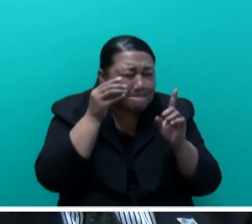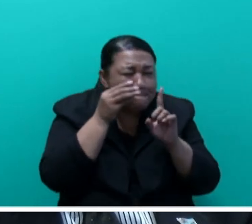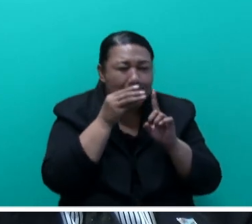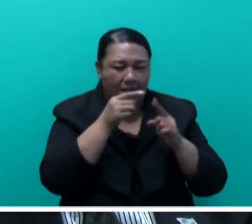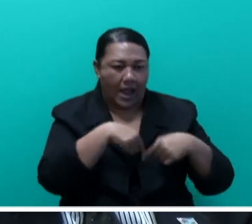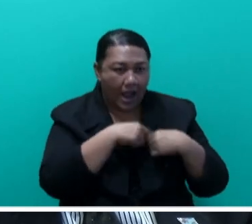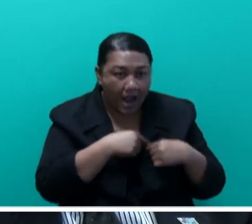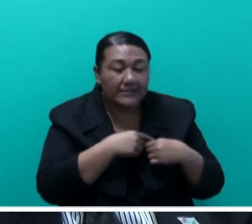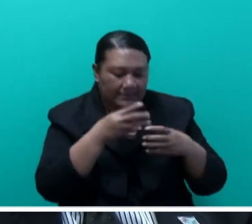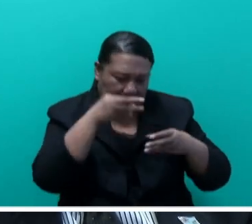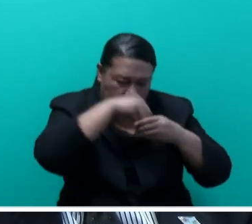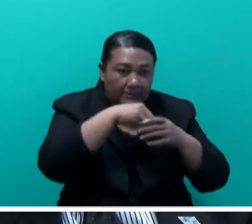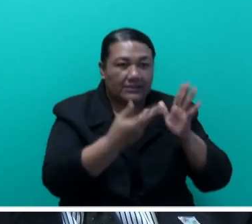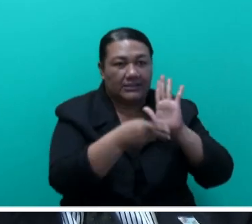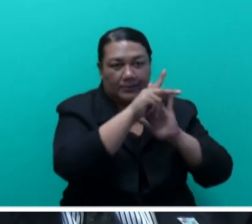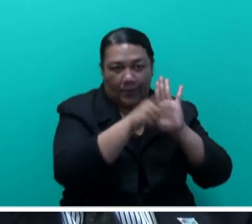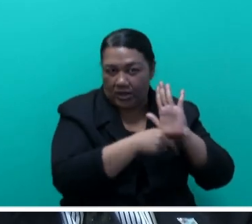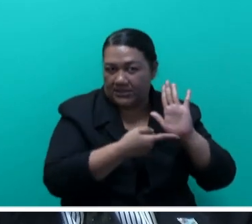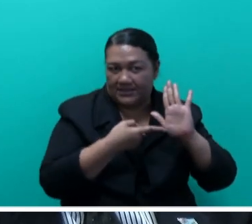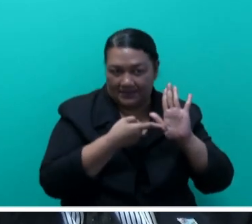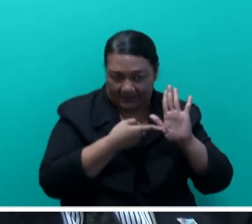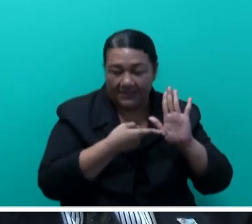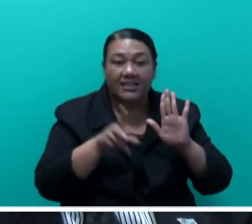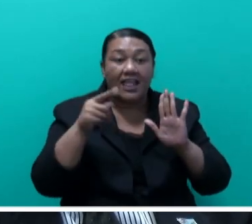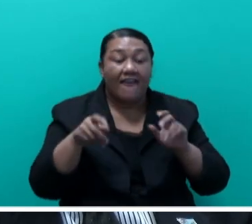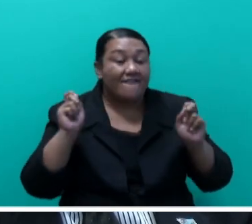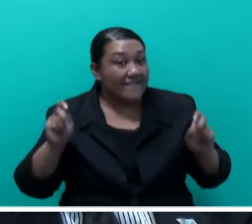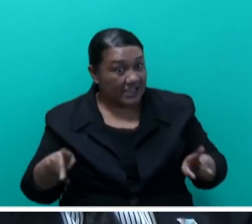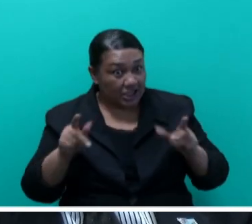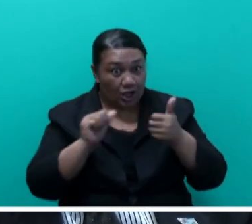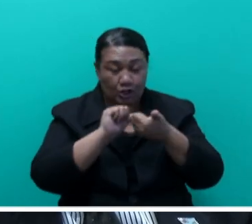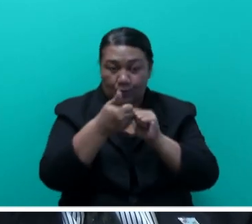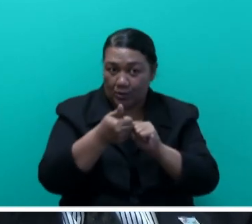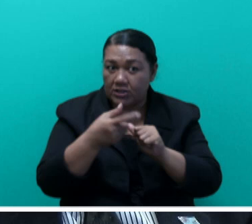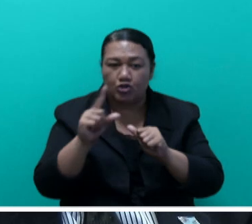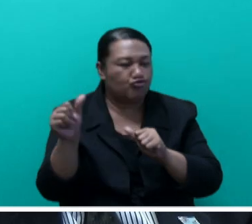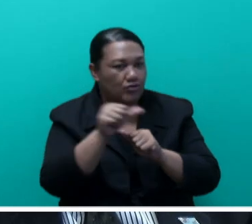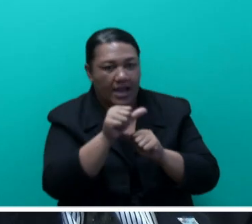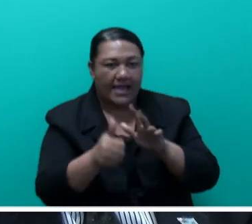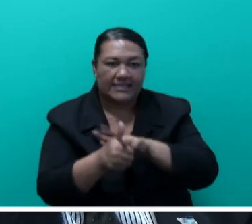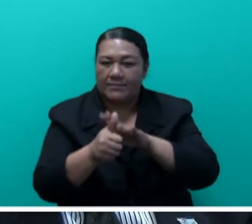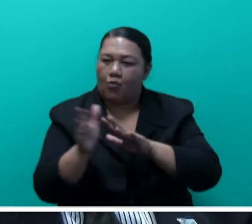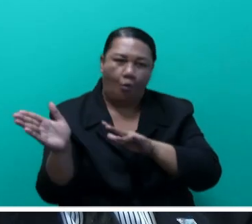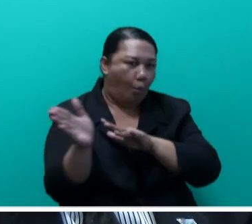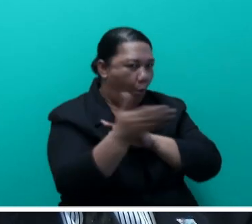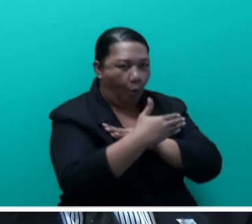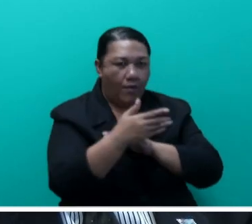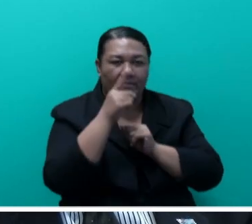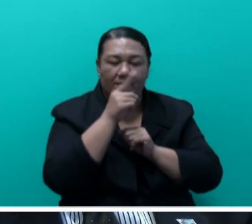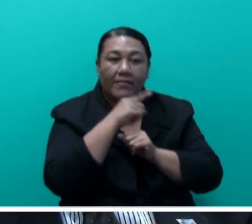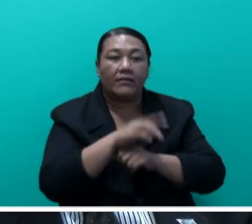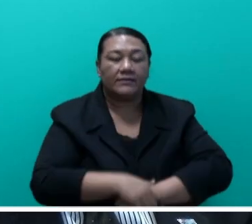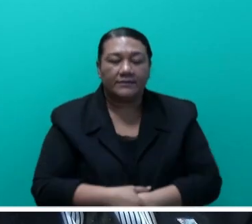This policy states that sports and physical activity should be accessible to all, regardless of